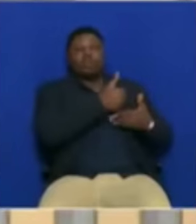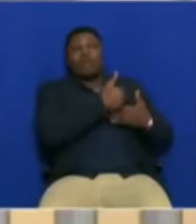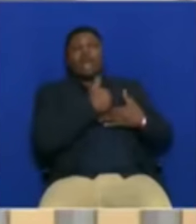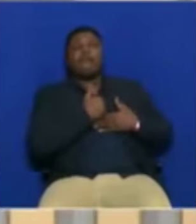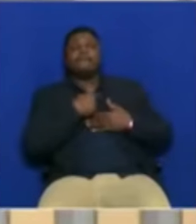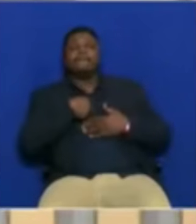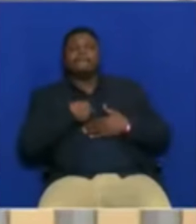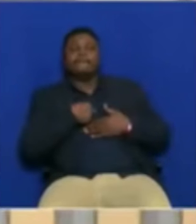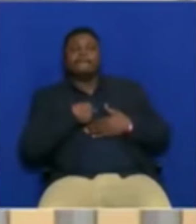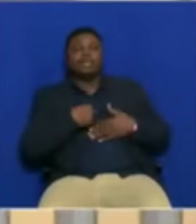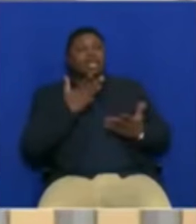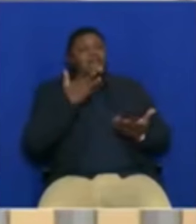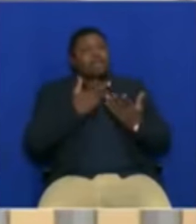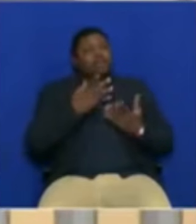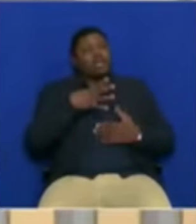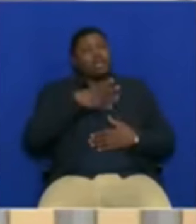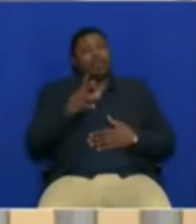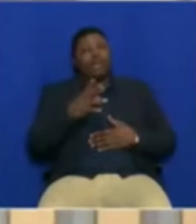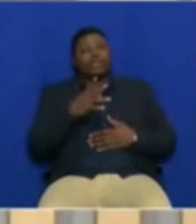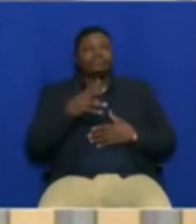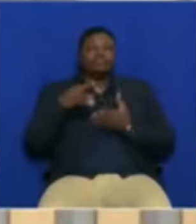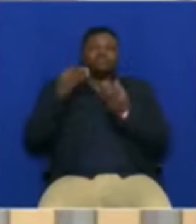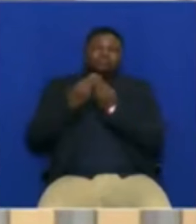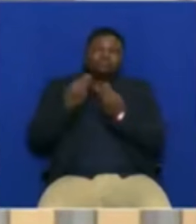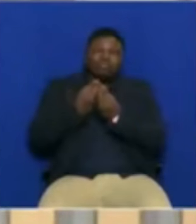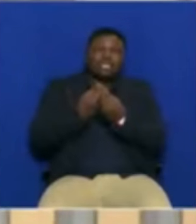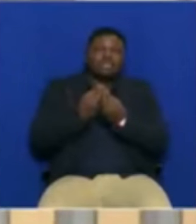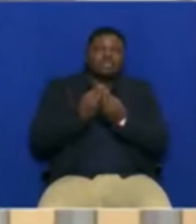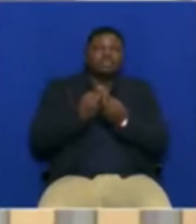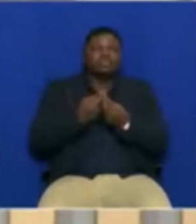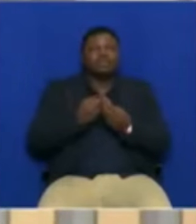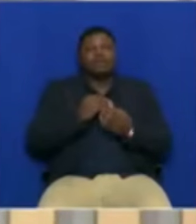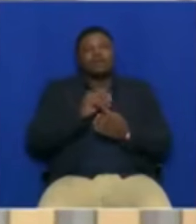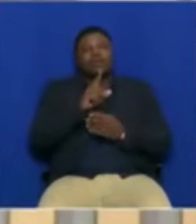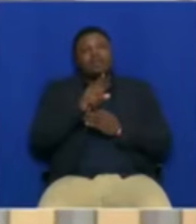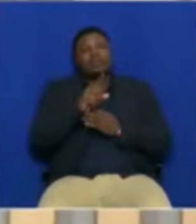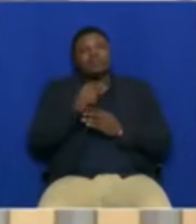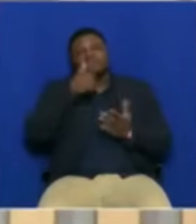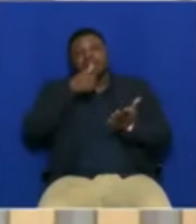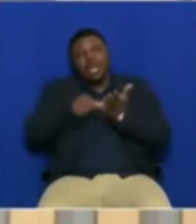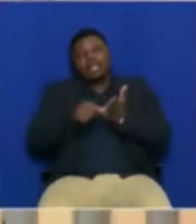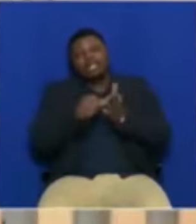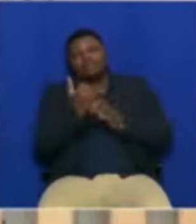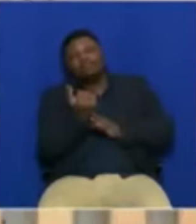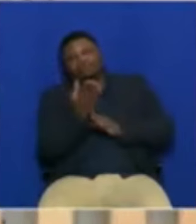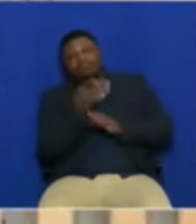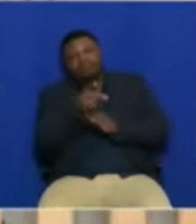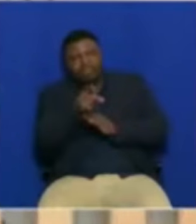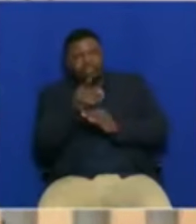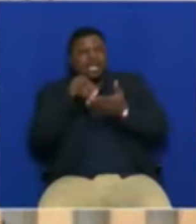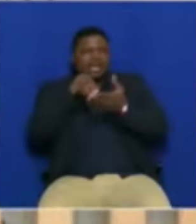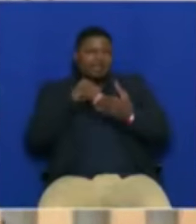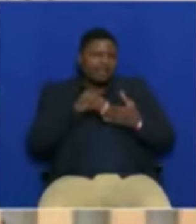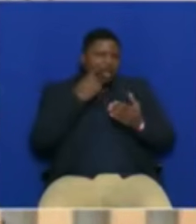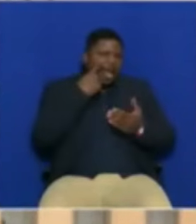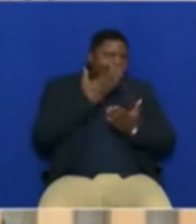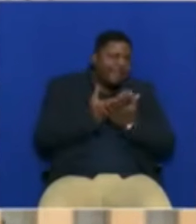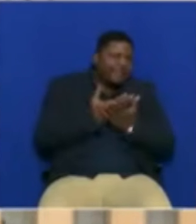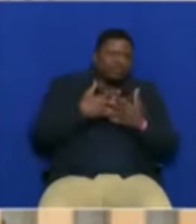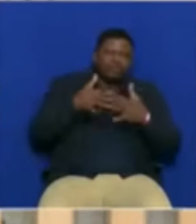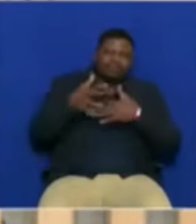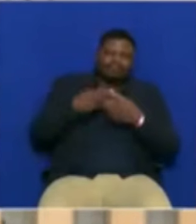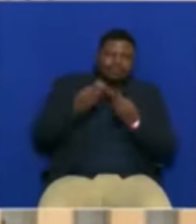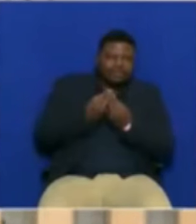okay, or fetch something or whatever, it's assistance. Yes. To it. Yes. So yeah. Is he, just for interest's sake, so I can understand, is he